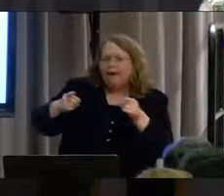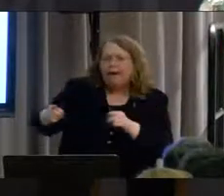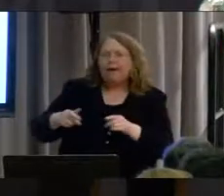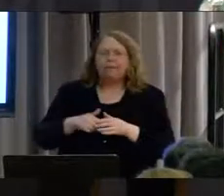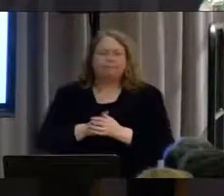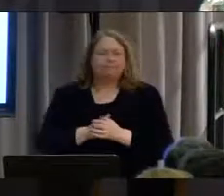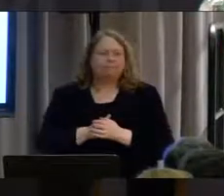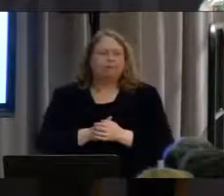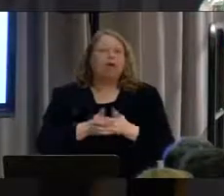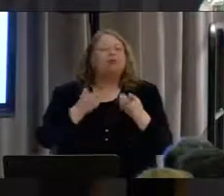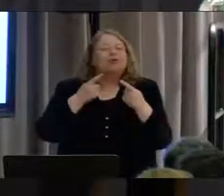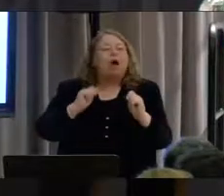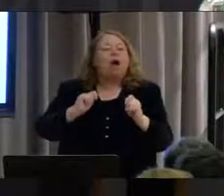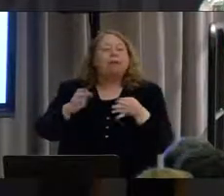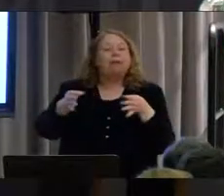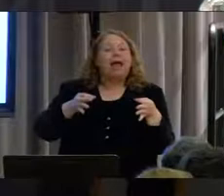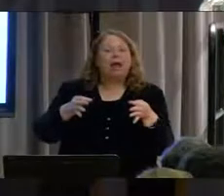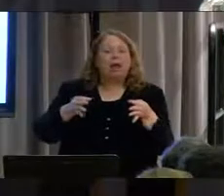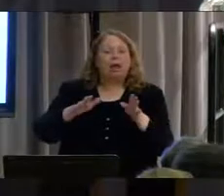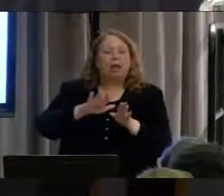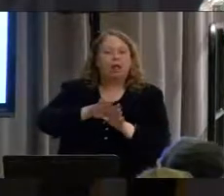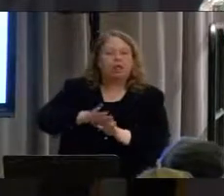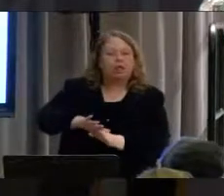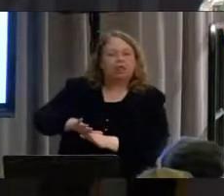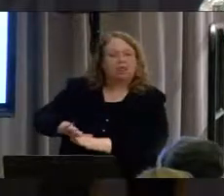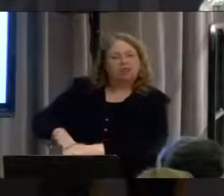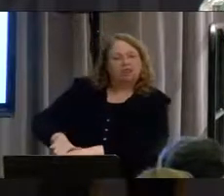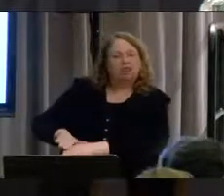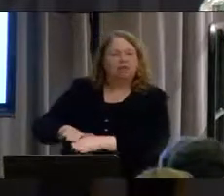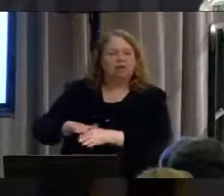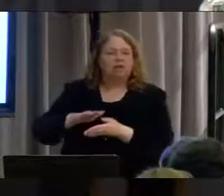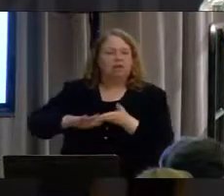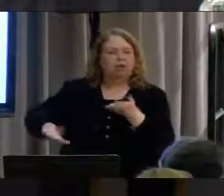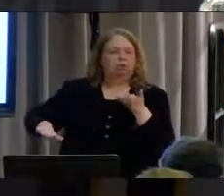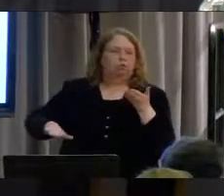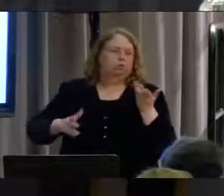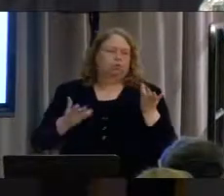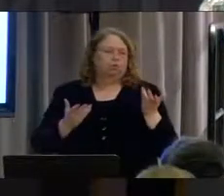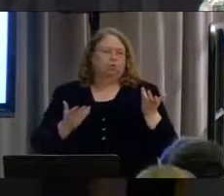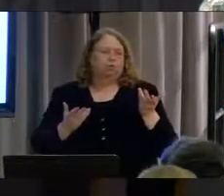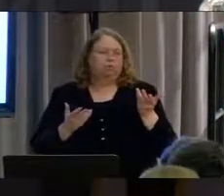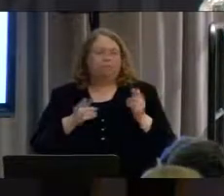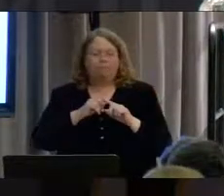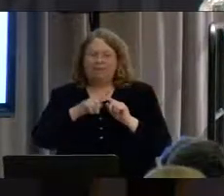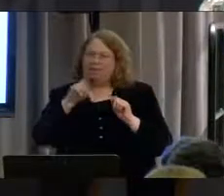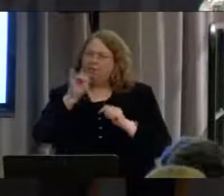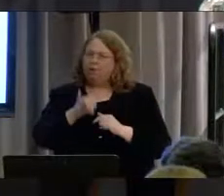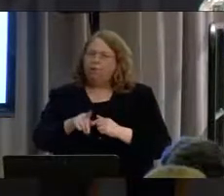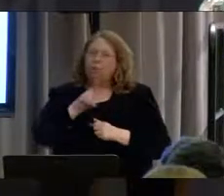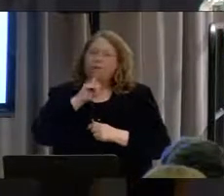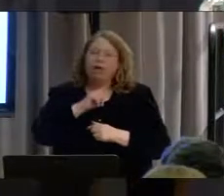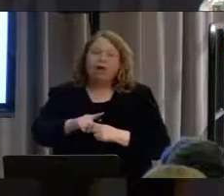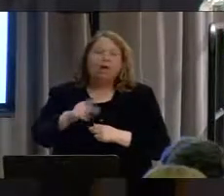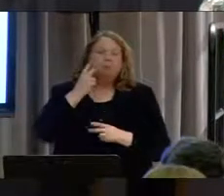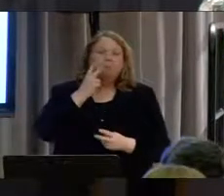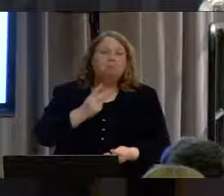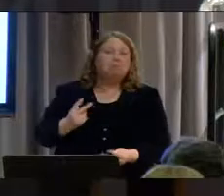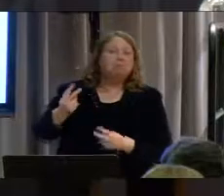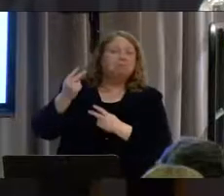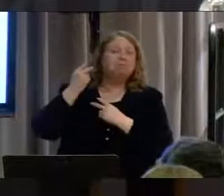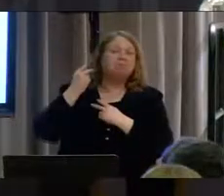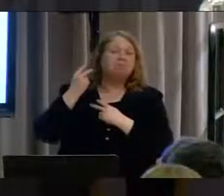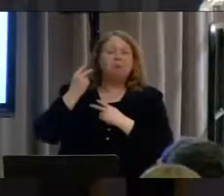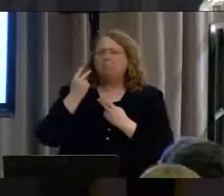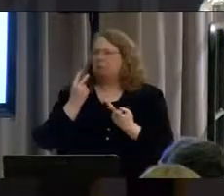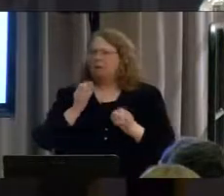them away. And I think what we've seen the last few years is that these illusions that the past was painless